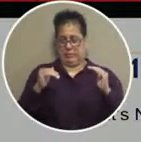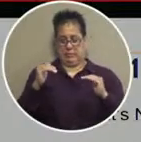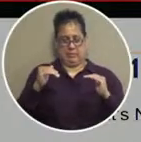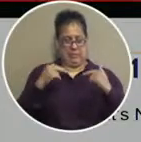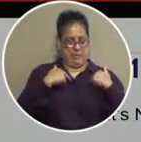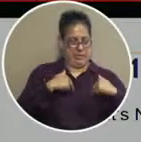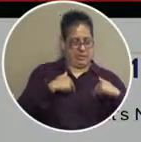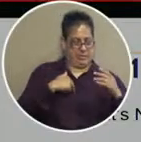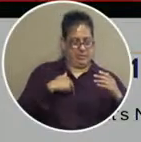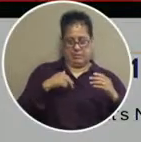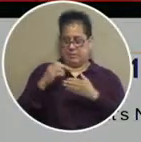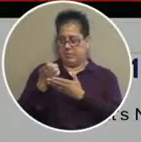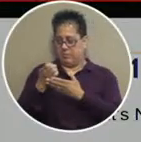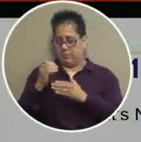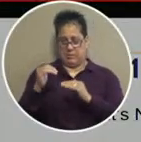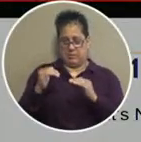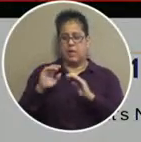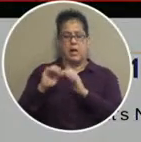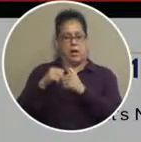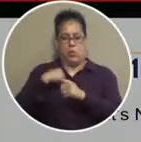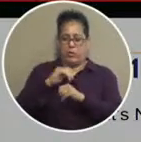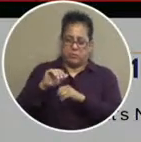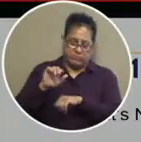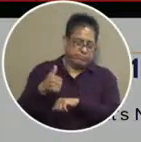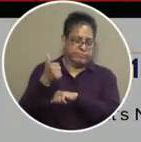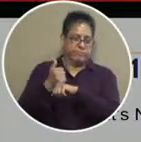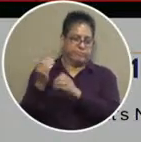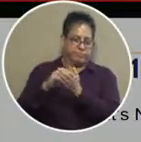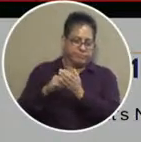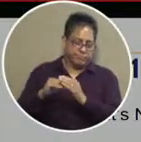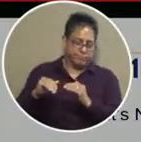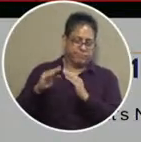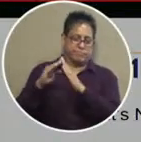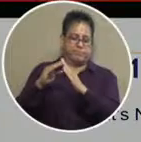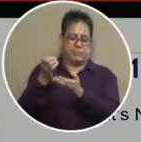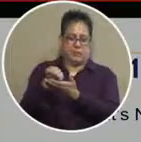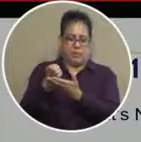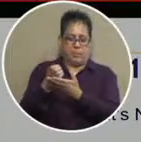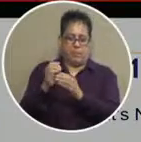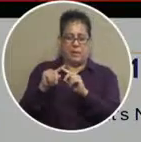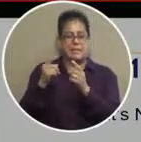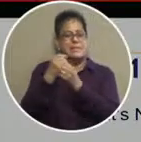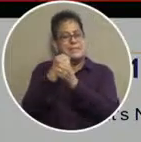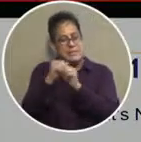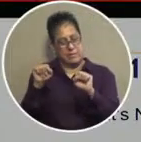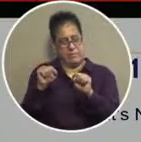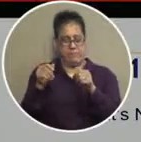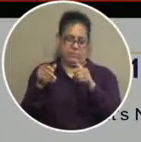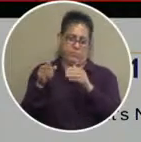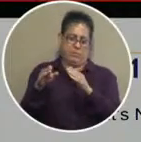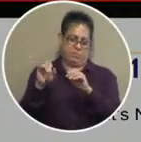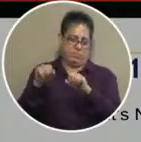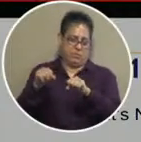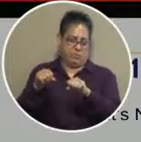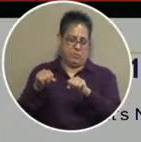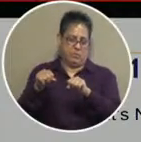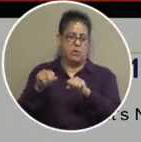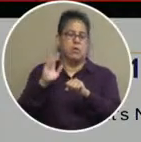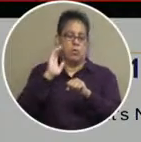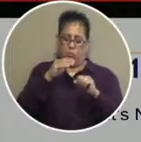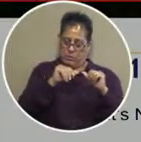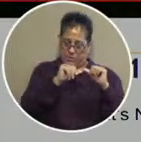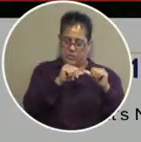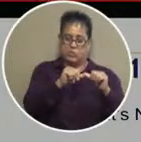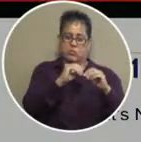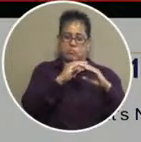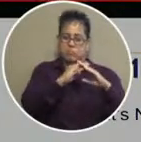can reestablish the economy in the most secure and the safe way, so we will continue